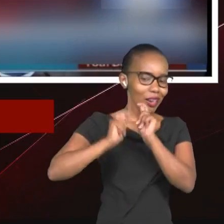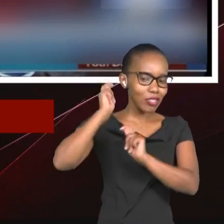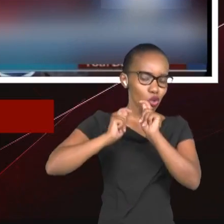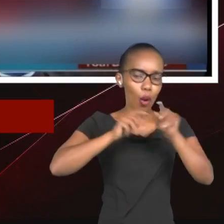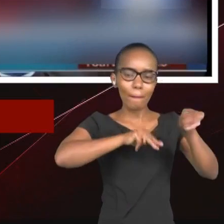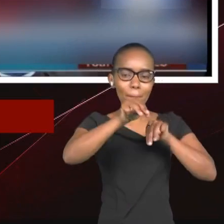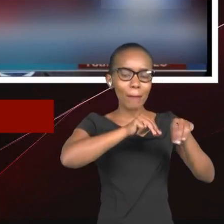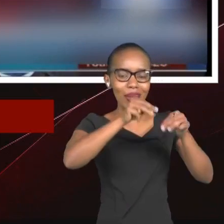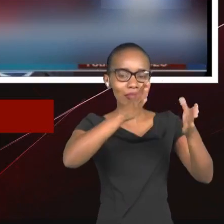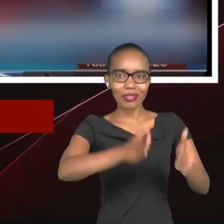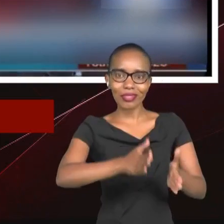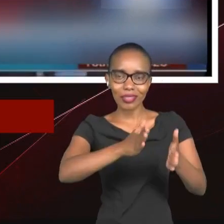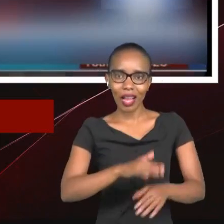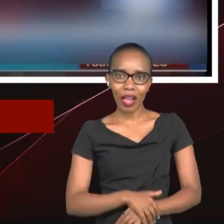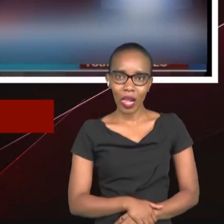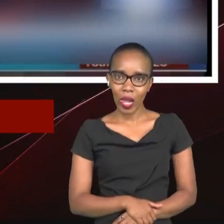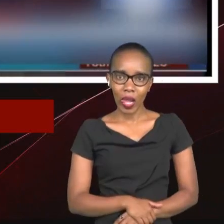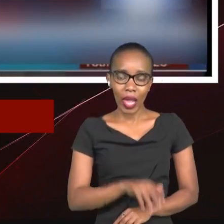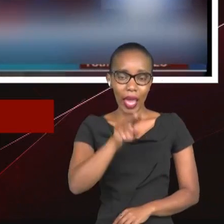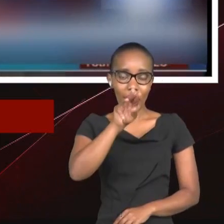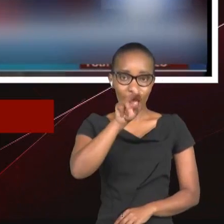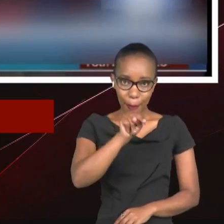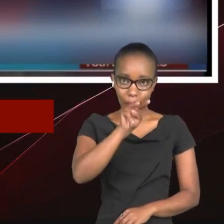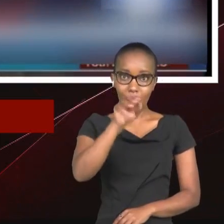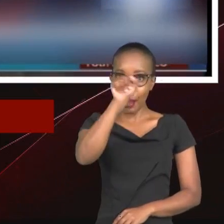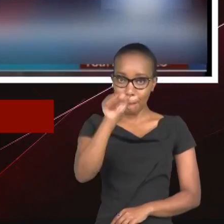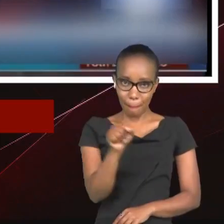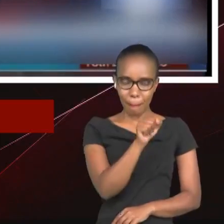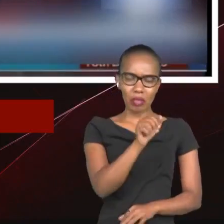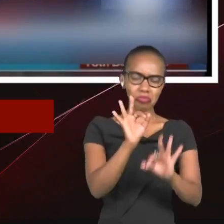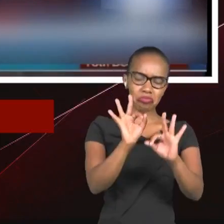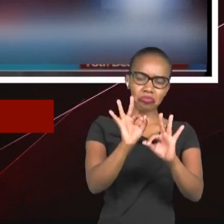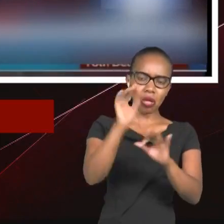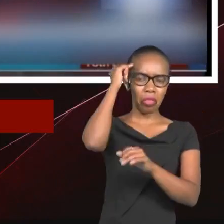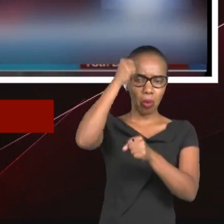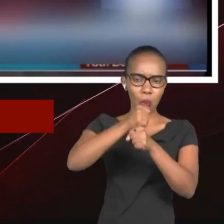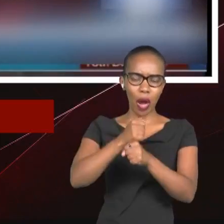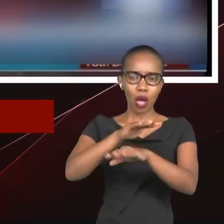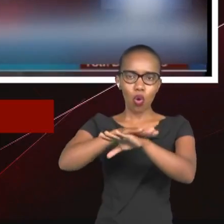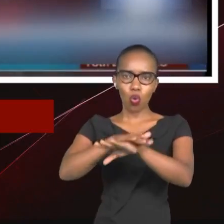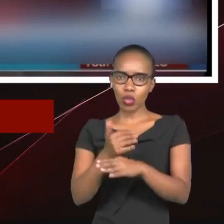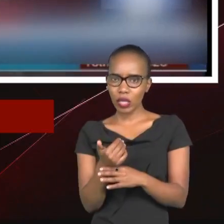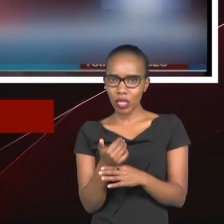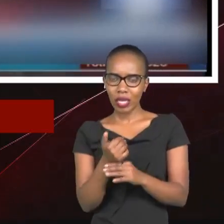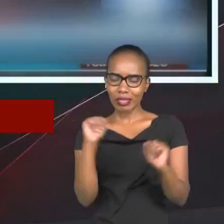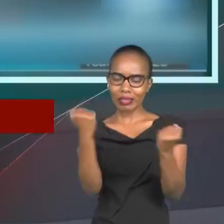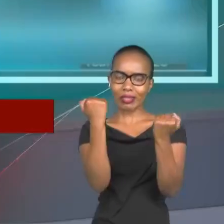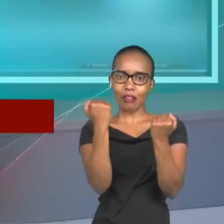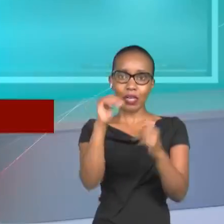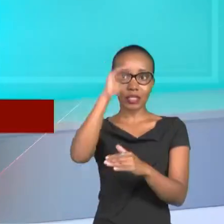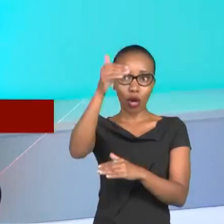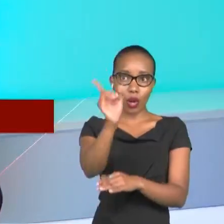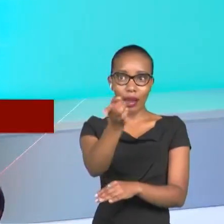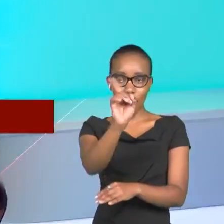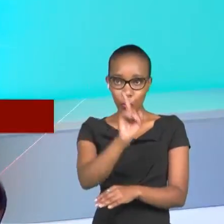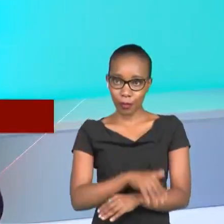manager, and we have given what we call NMS a big thump. And we believe that actually this is a safe year for the city, for the time. And what